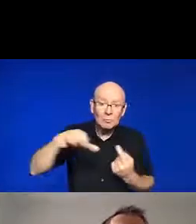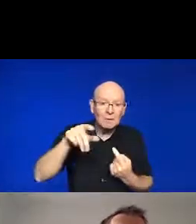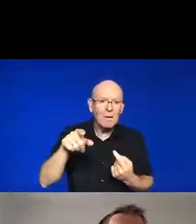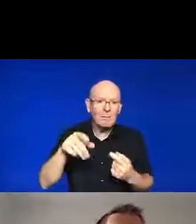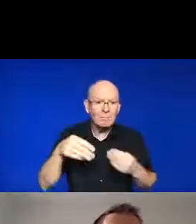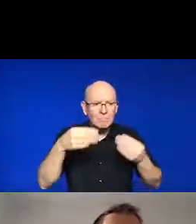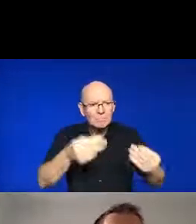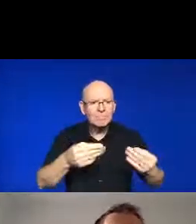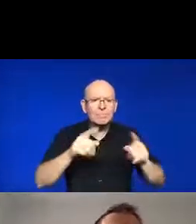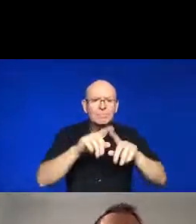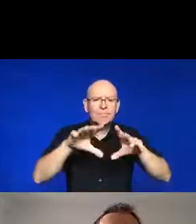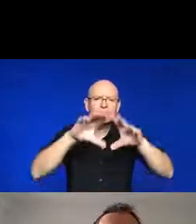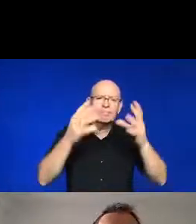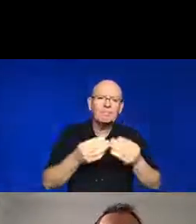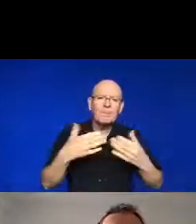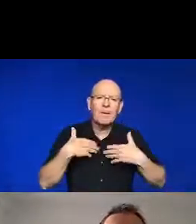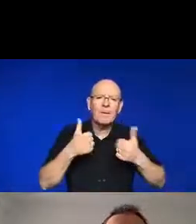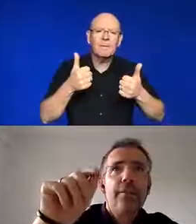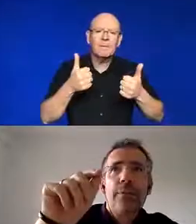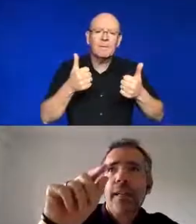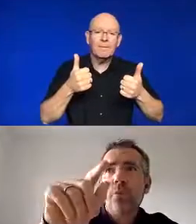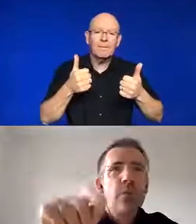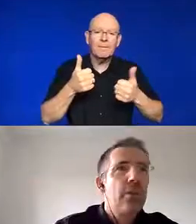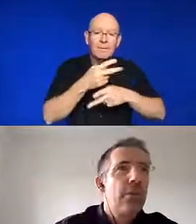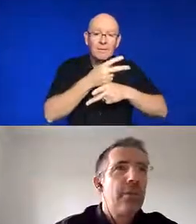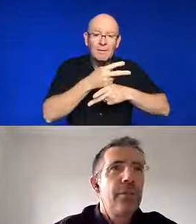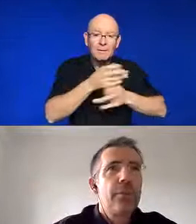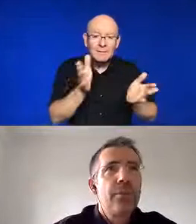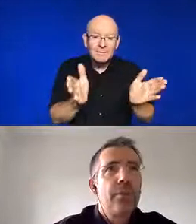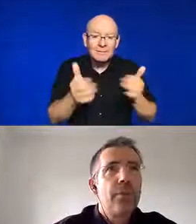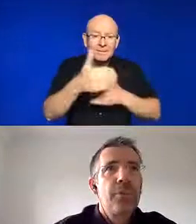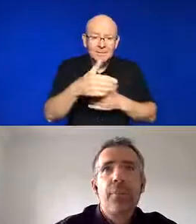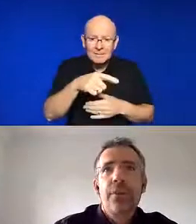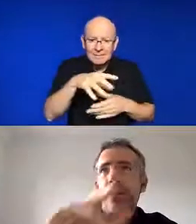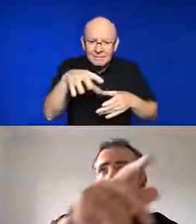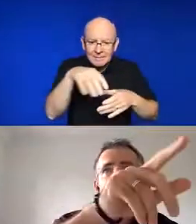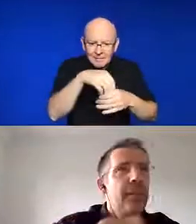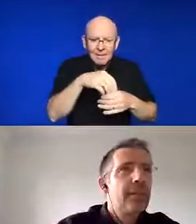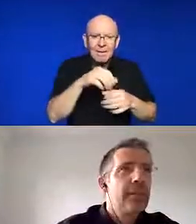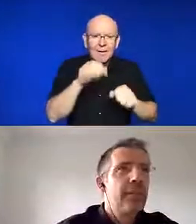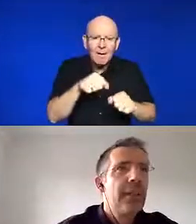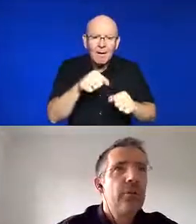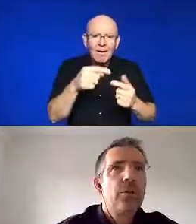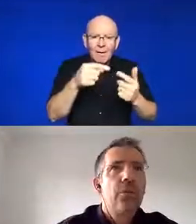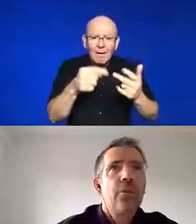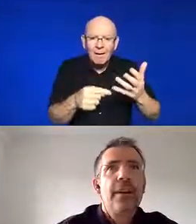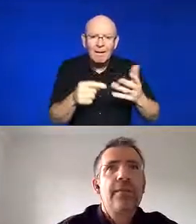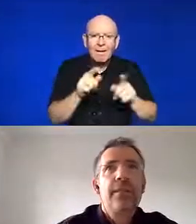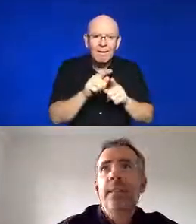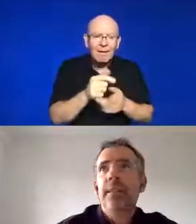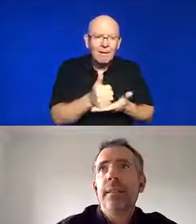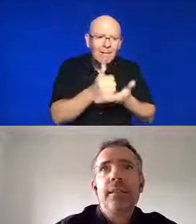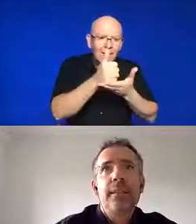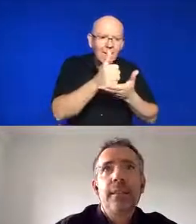I just would like to ask the colleagues if we can move with the PowerPoint presentation, because I would like to show some graph.